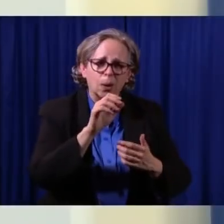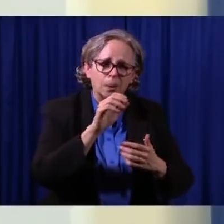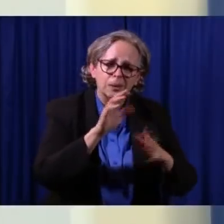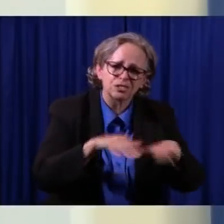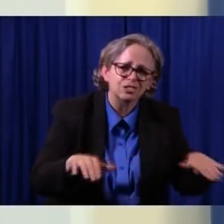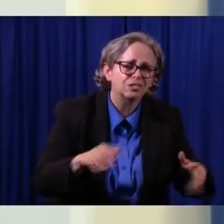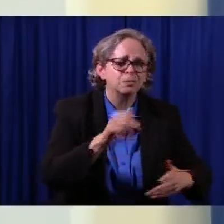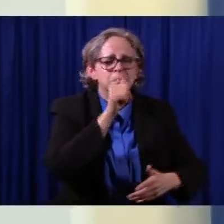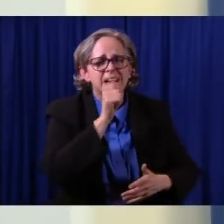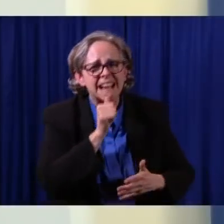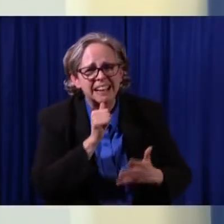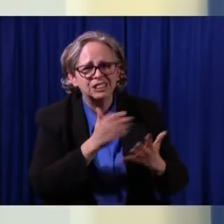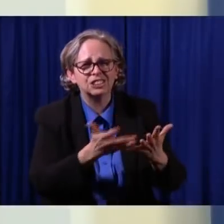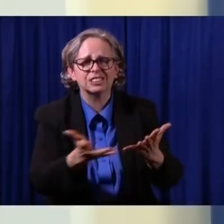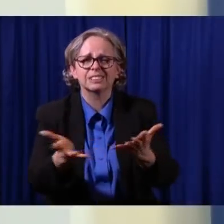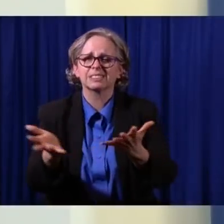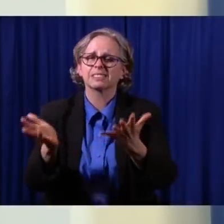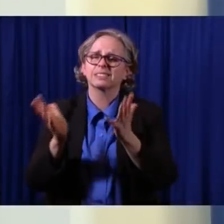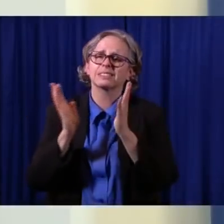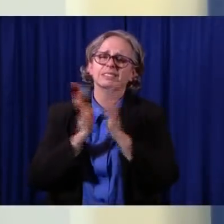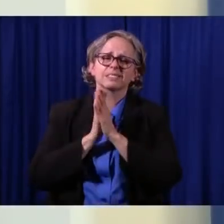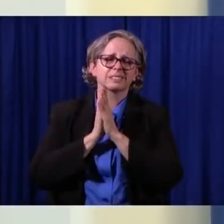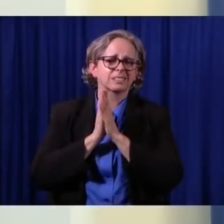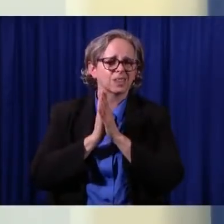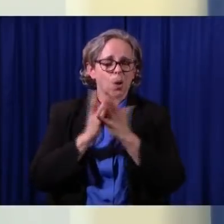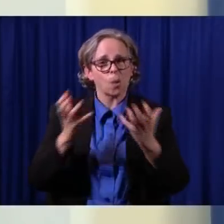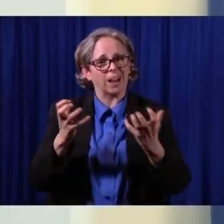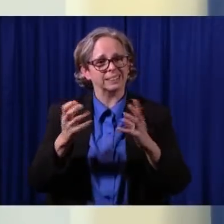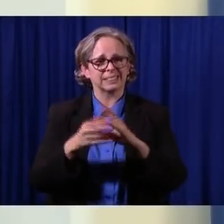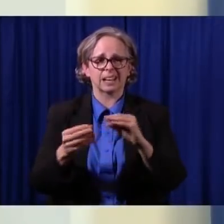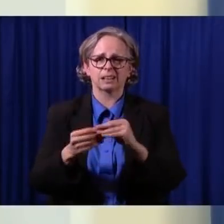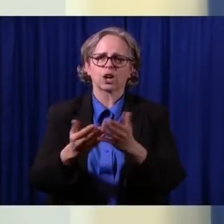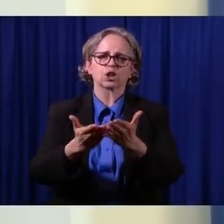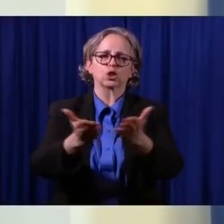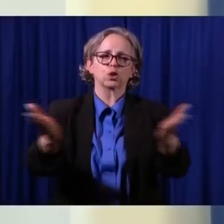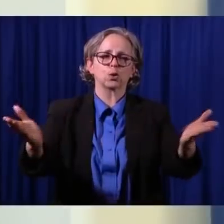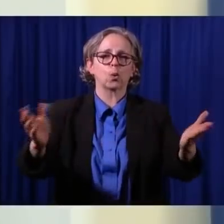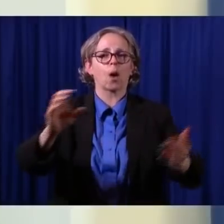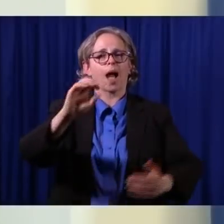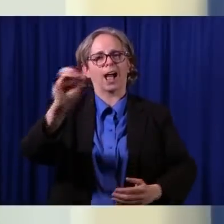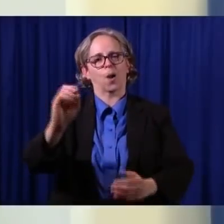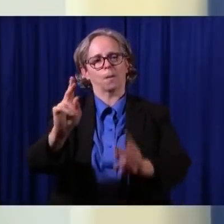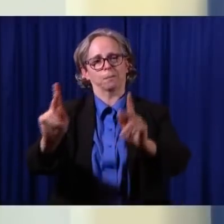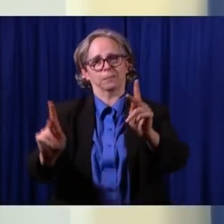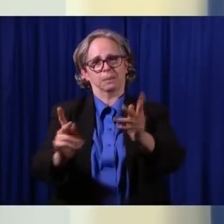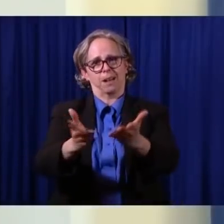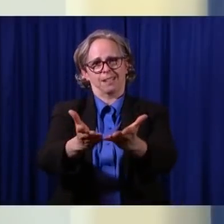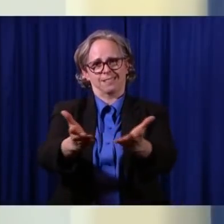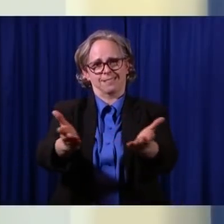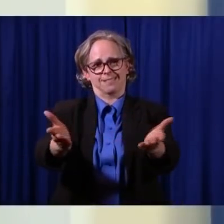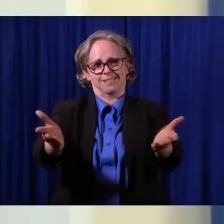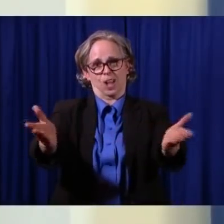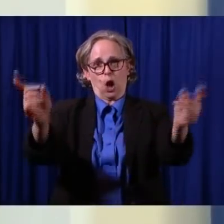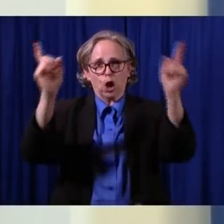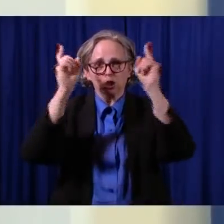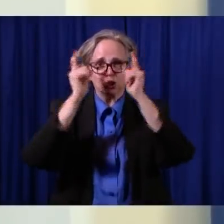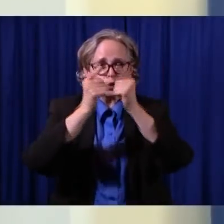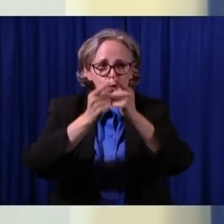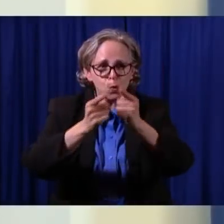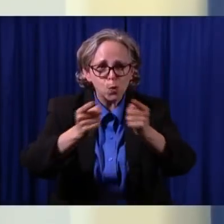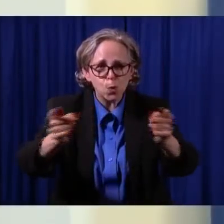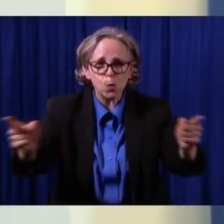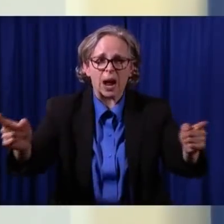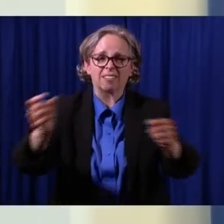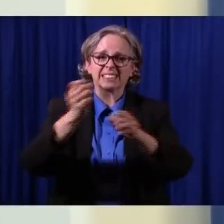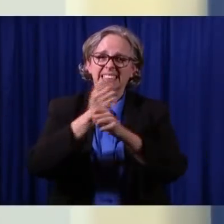to say most of all, though, to Ohioans. Ohioans, you have saved lives.